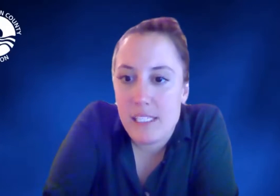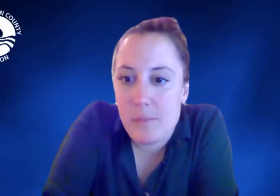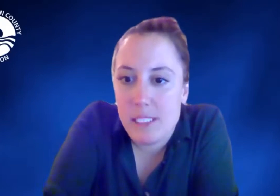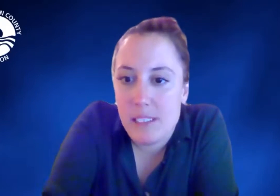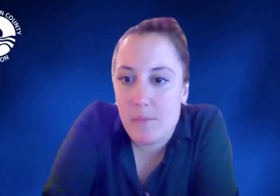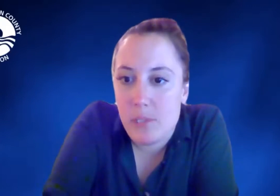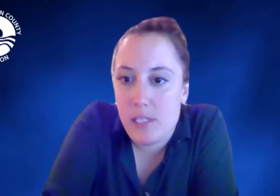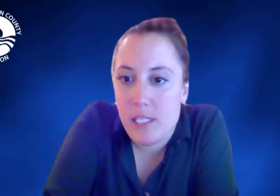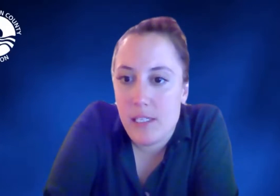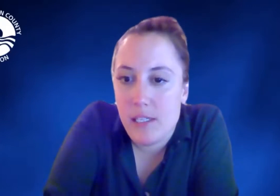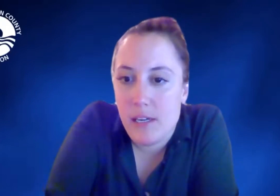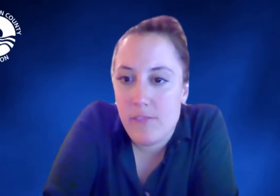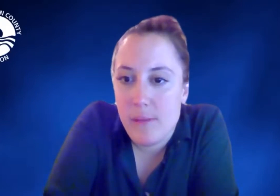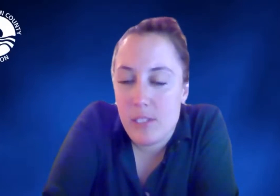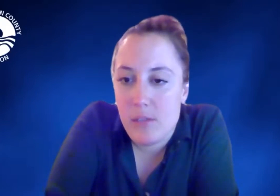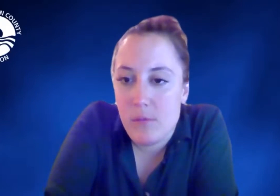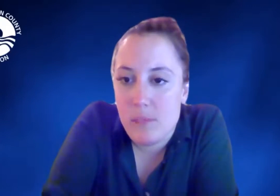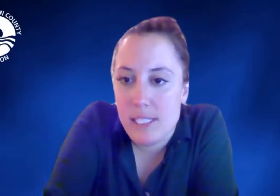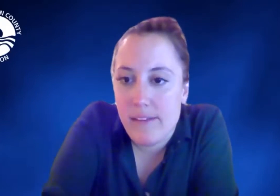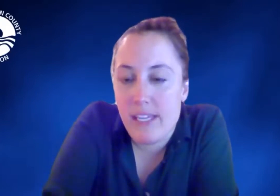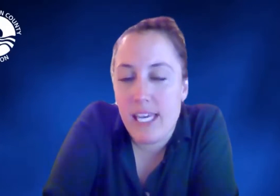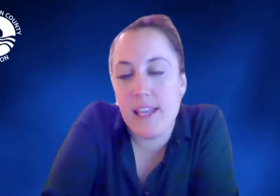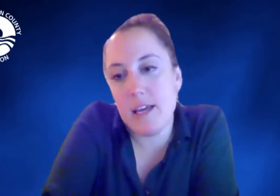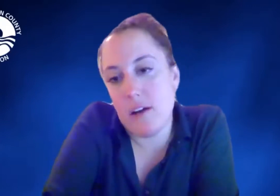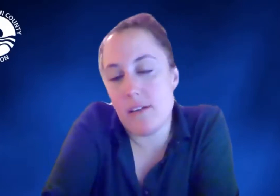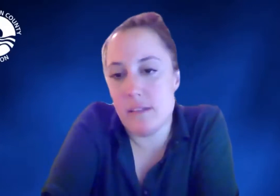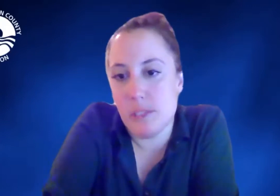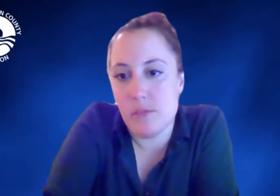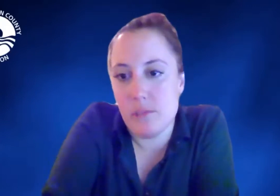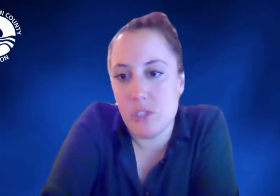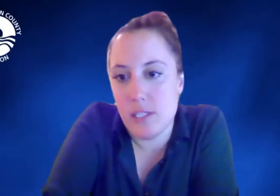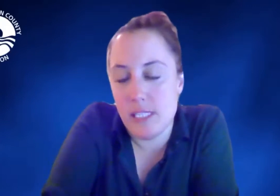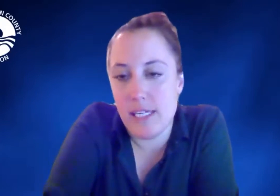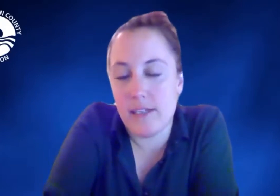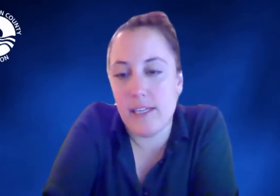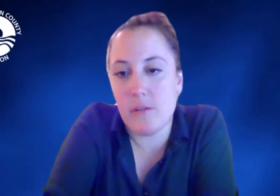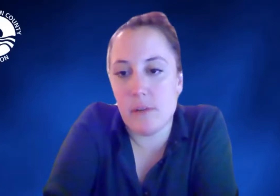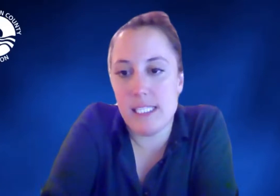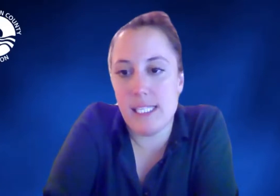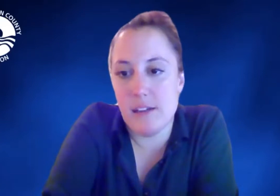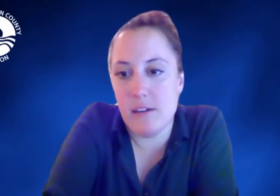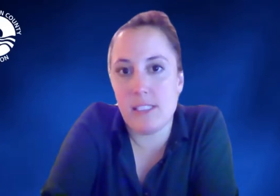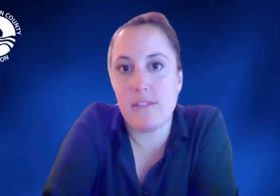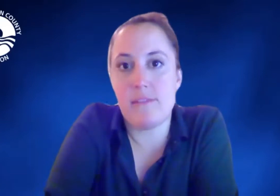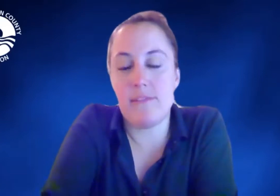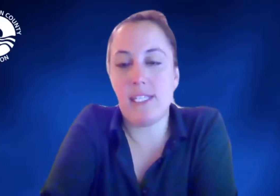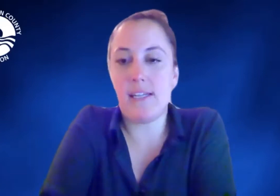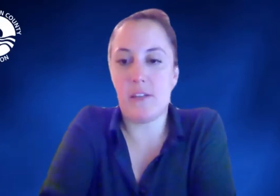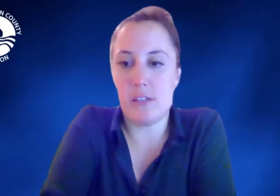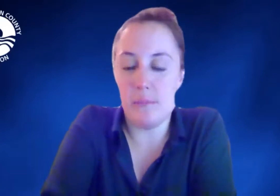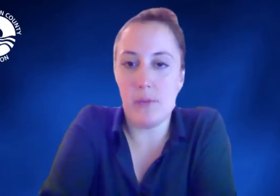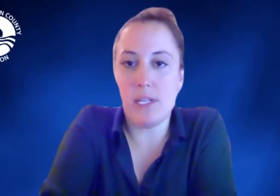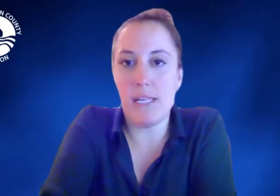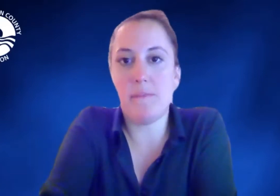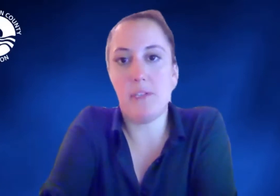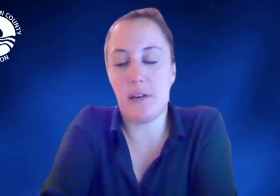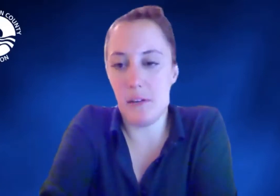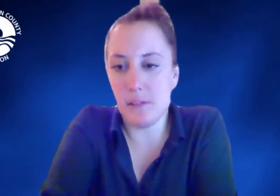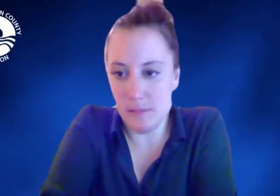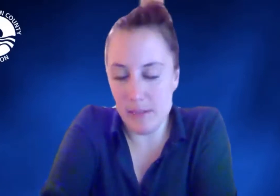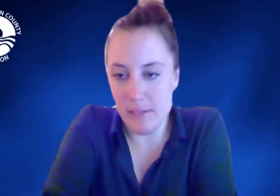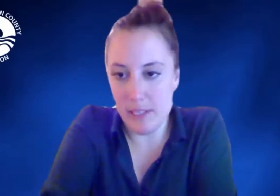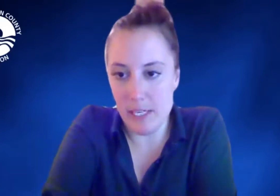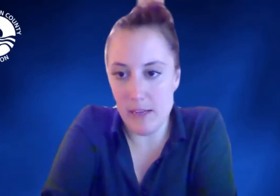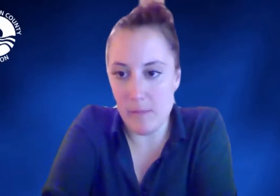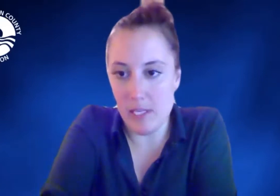of access places a burden on families who must navigate the high cost of preschool and childcare and the rising cost of living in our community. Sorry,